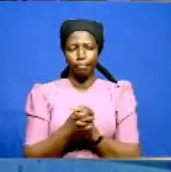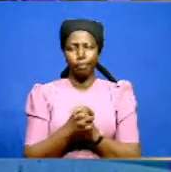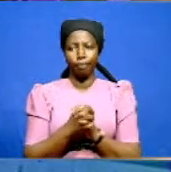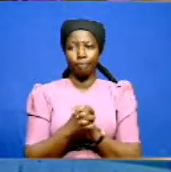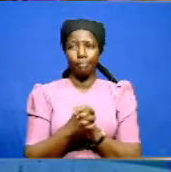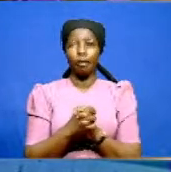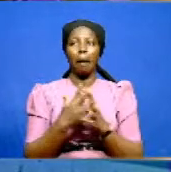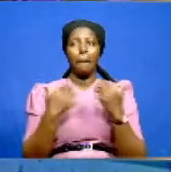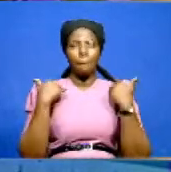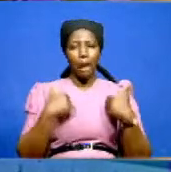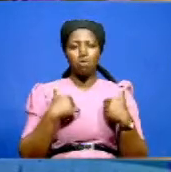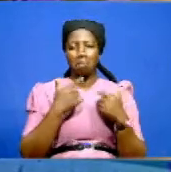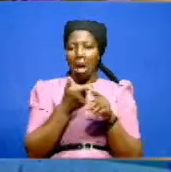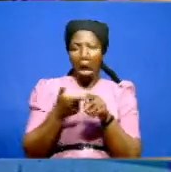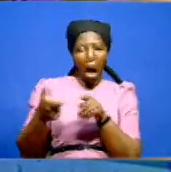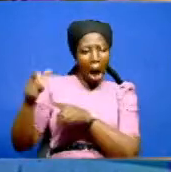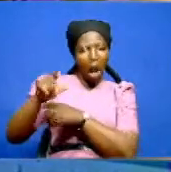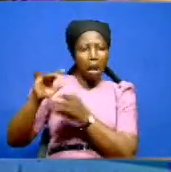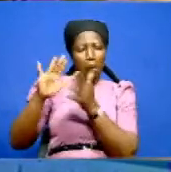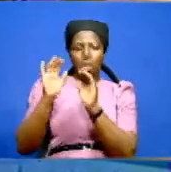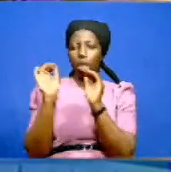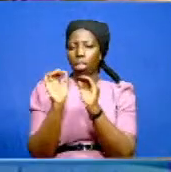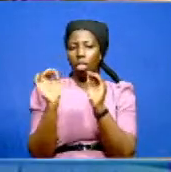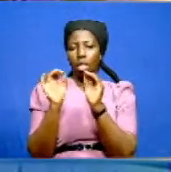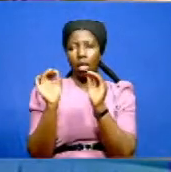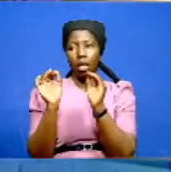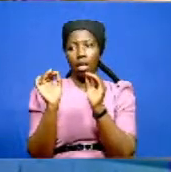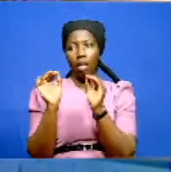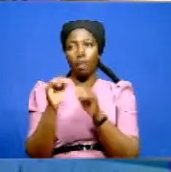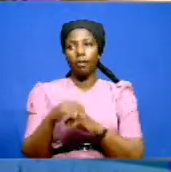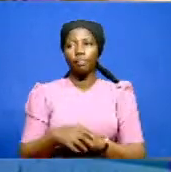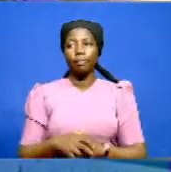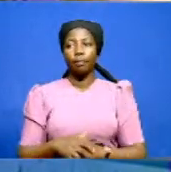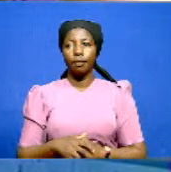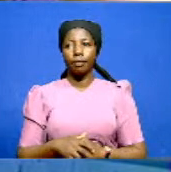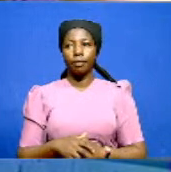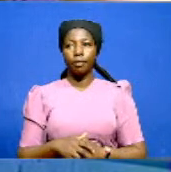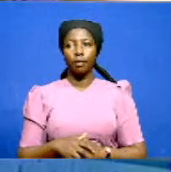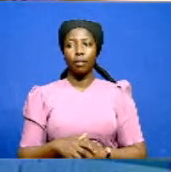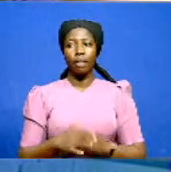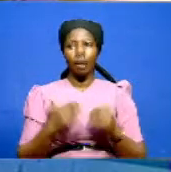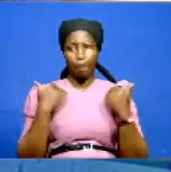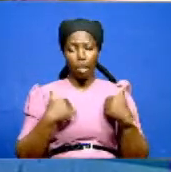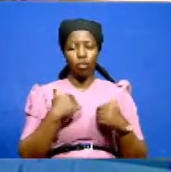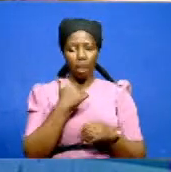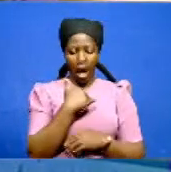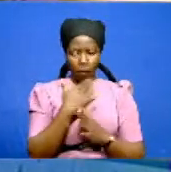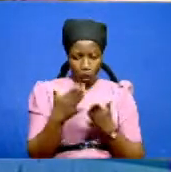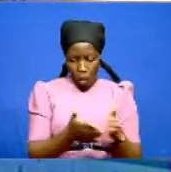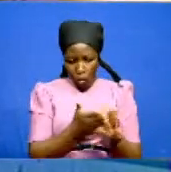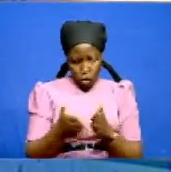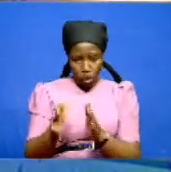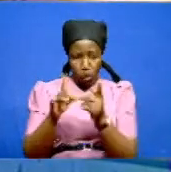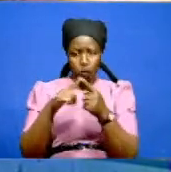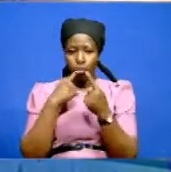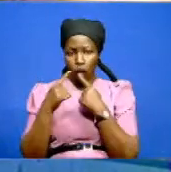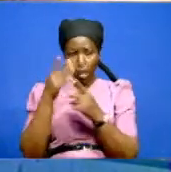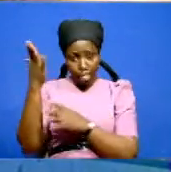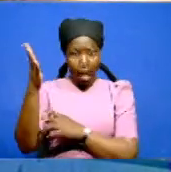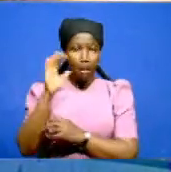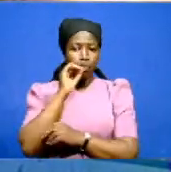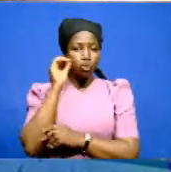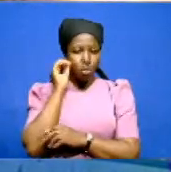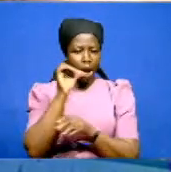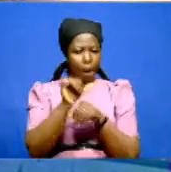I shall not say any more. I'll have an opportunity to talk or at home on the